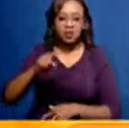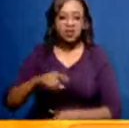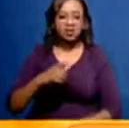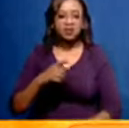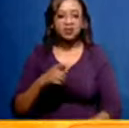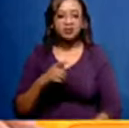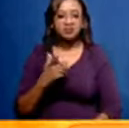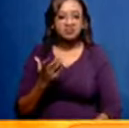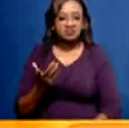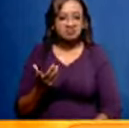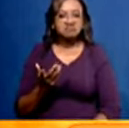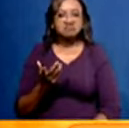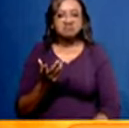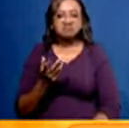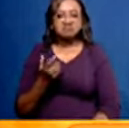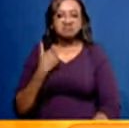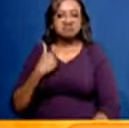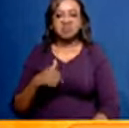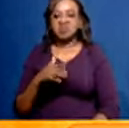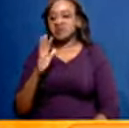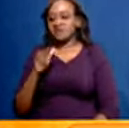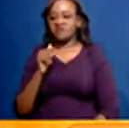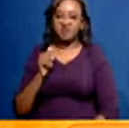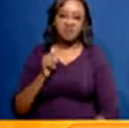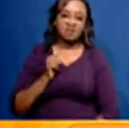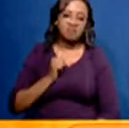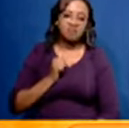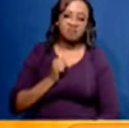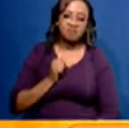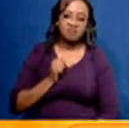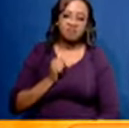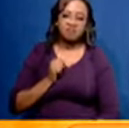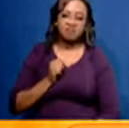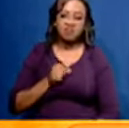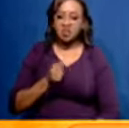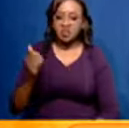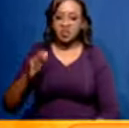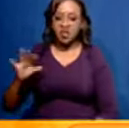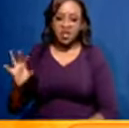as faculty member X from let's say earth science